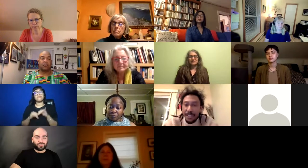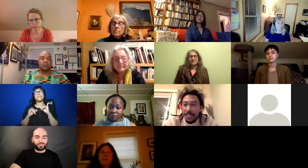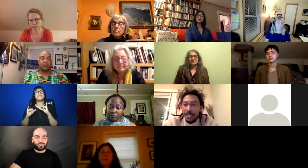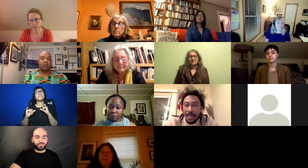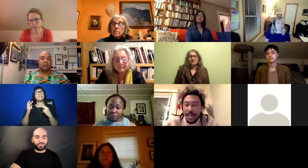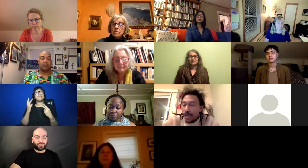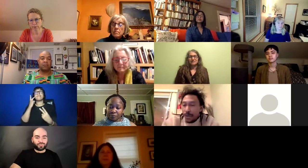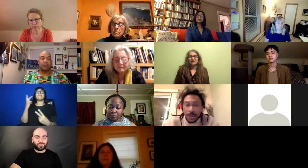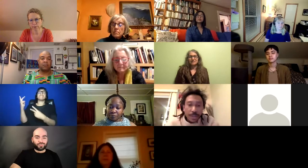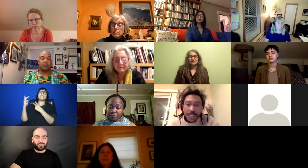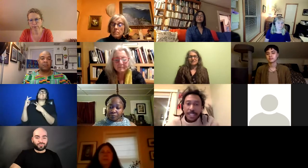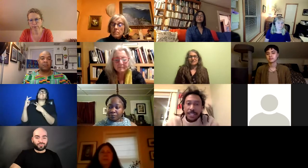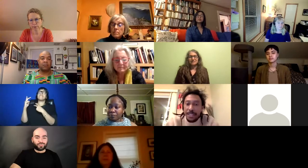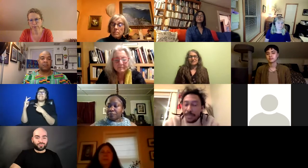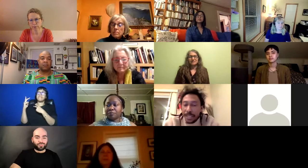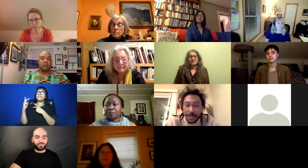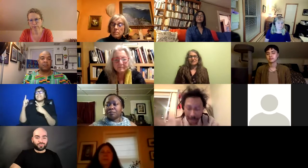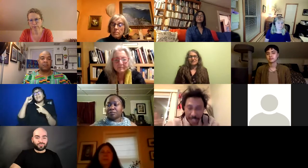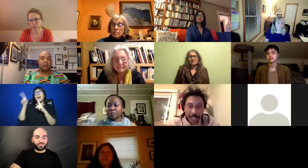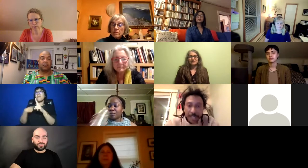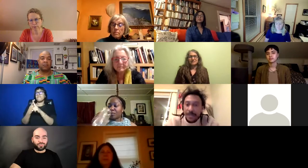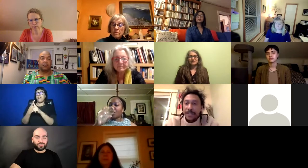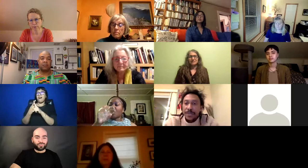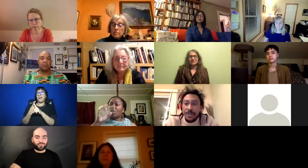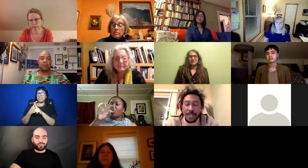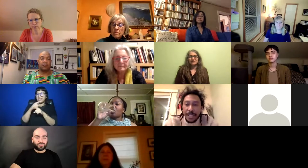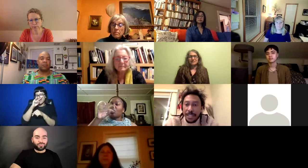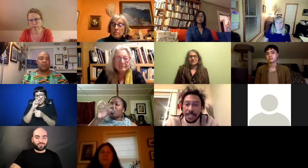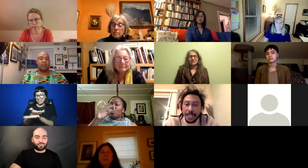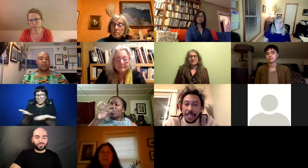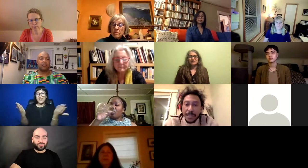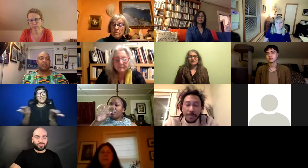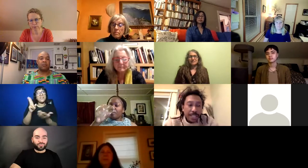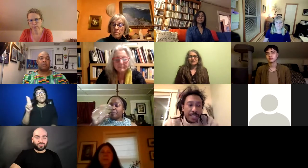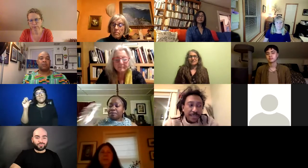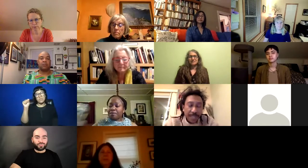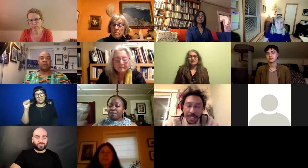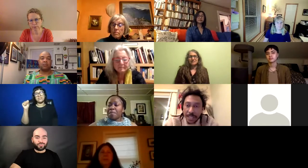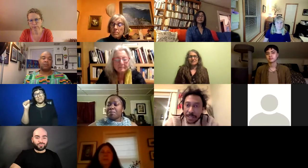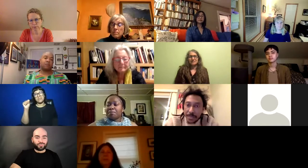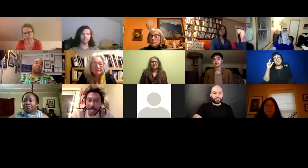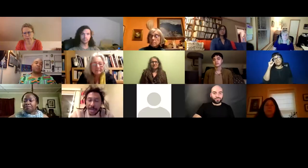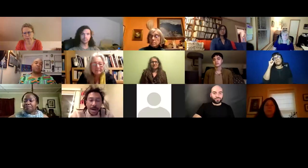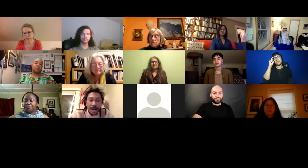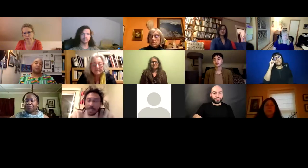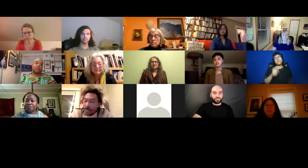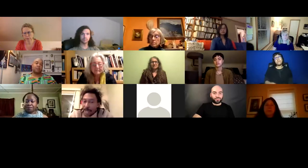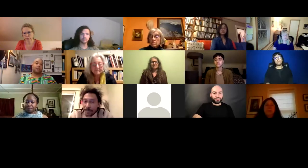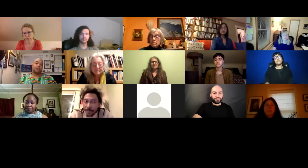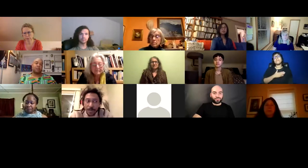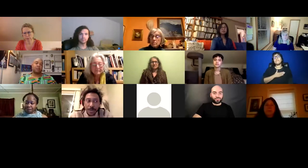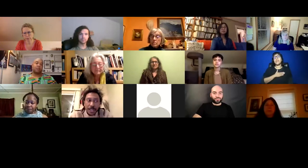things around those kids in here in United States. But the thing is, my art,